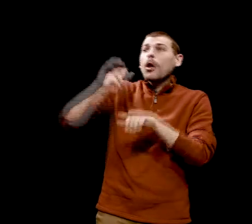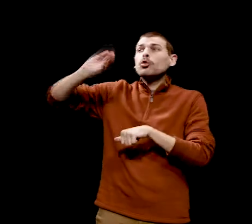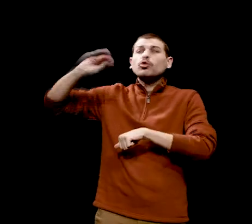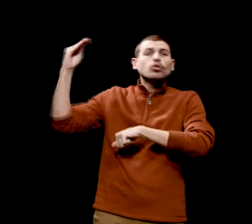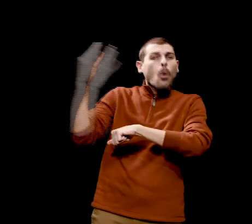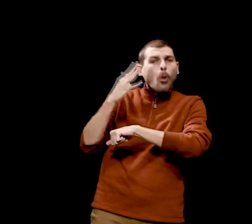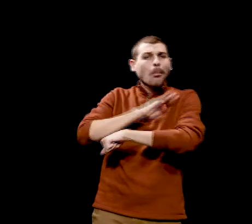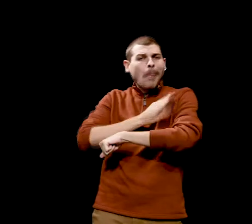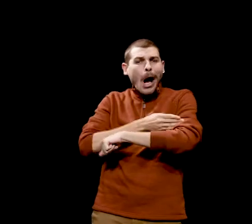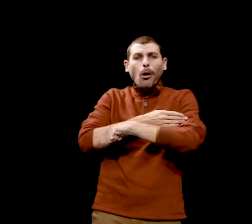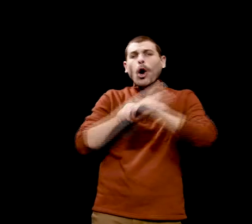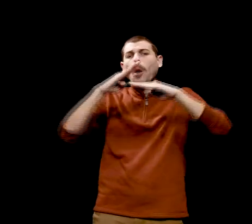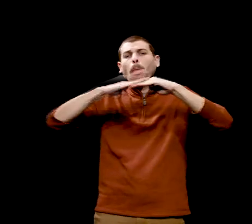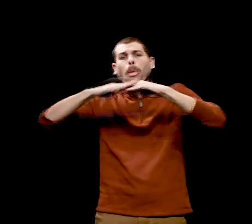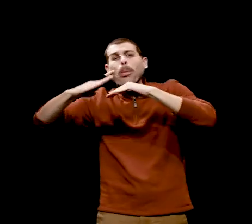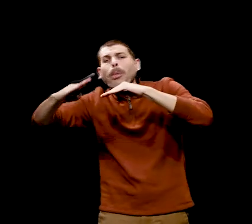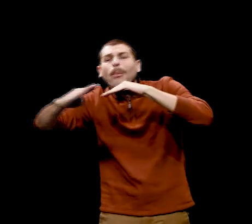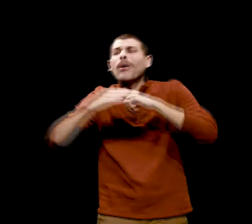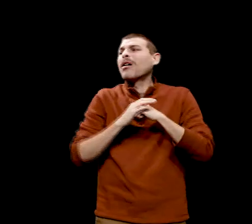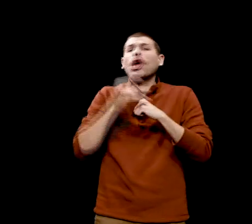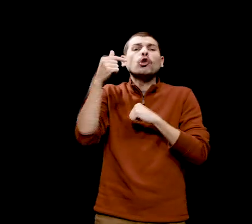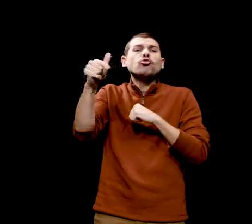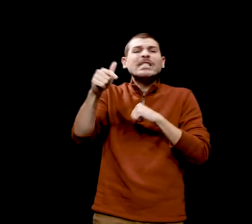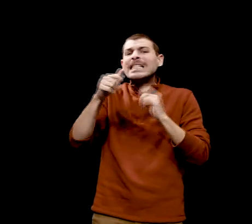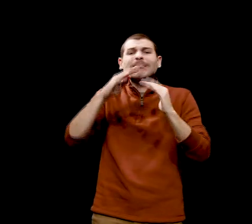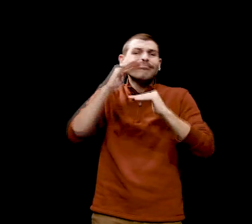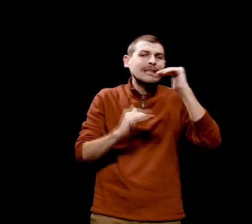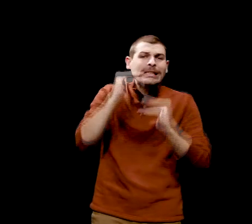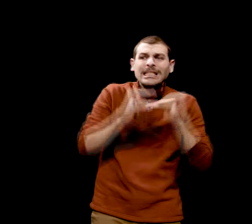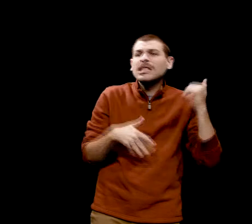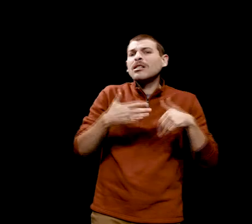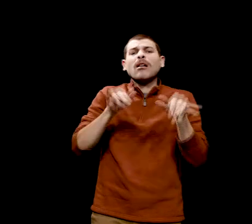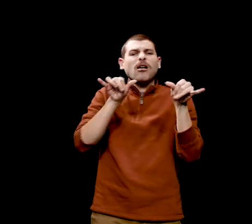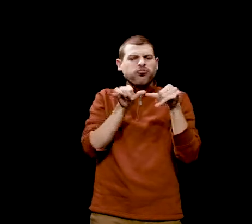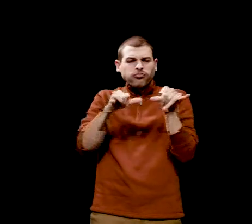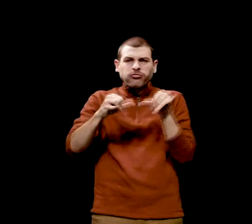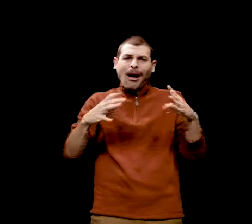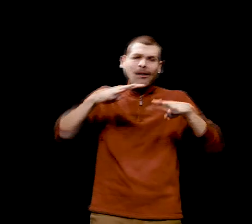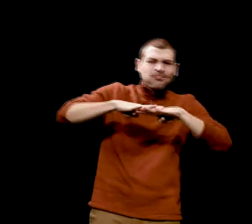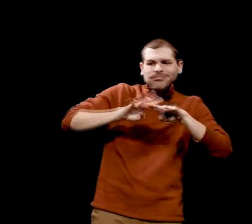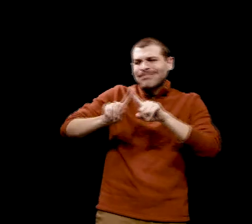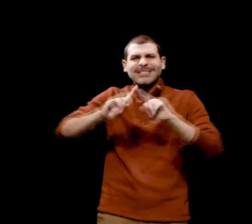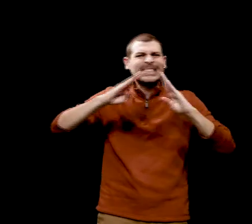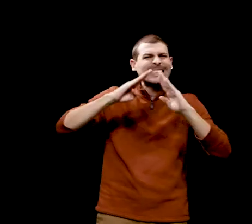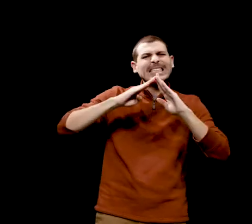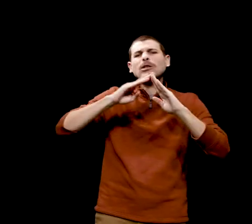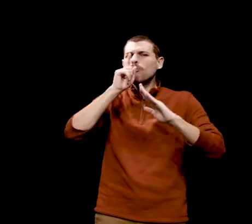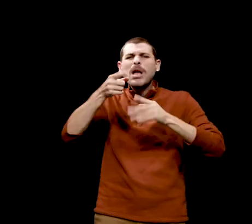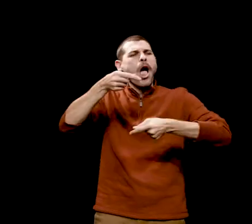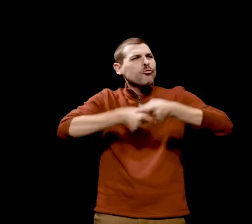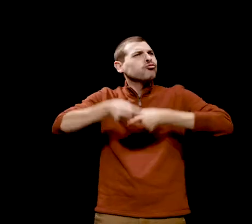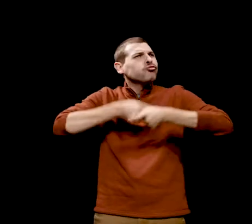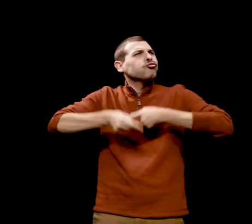other opportunities around green infrastructure, architecture, construction. All of these are really good opportunities to